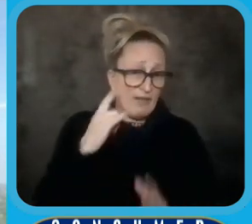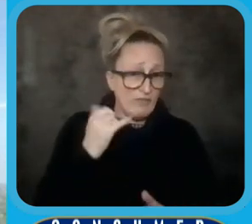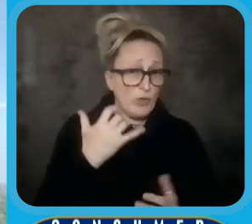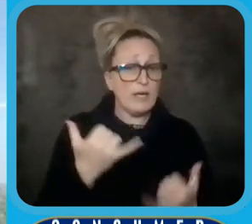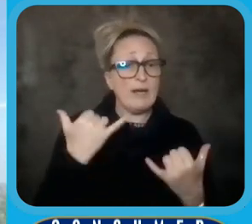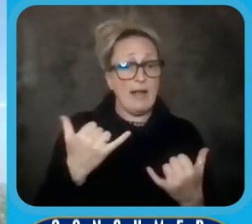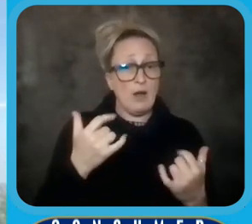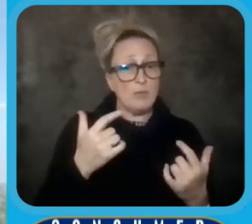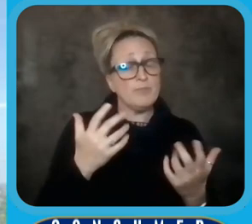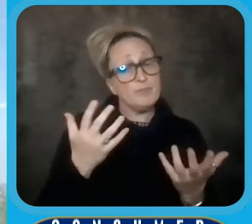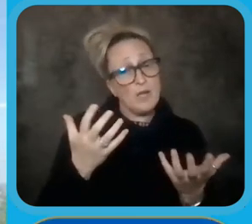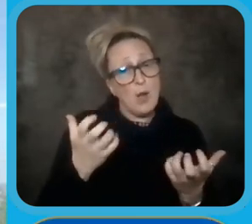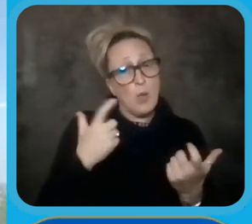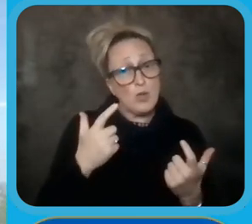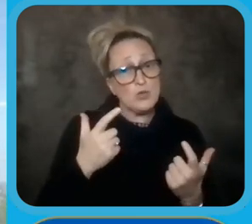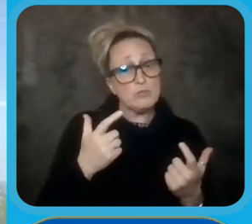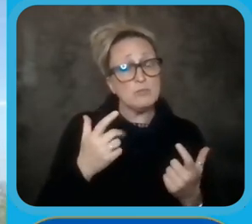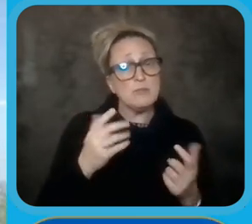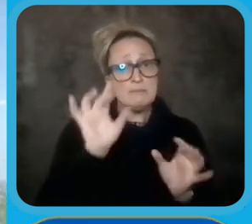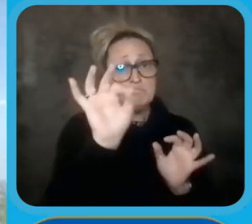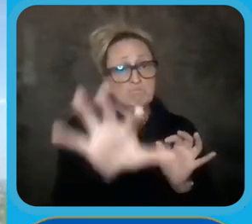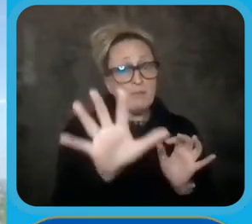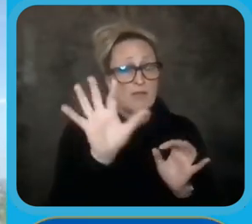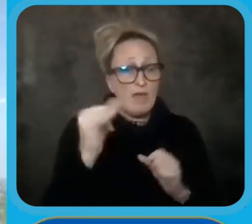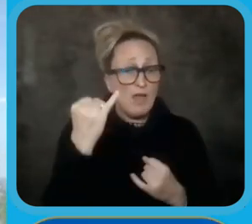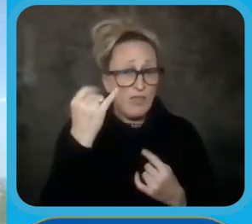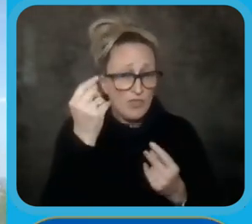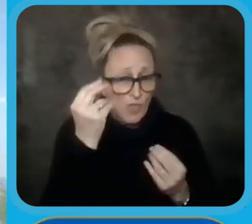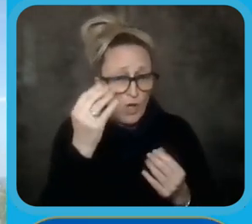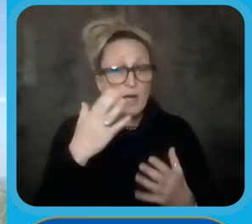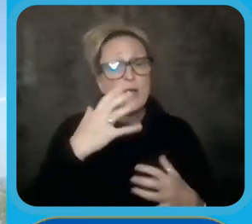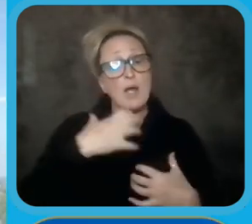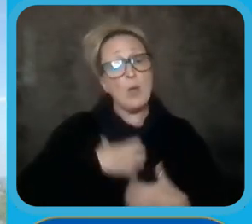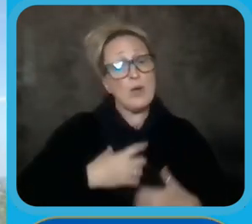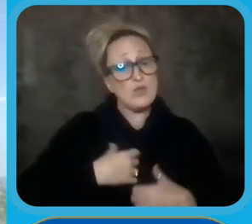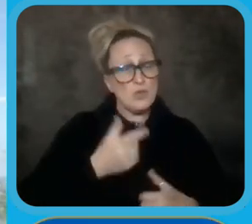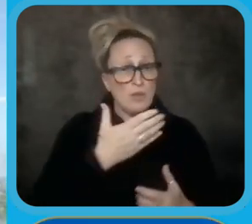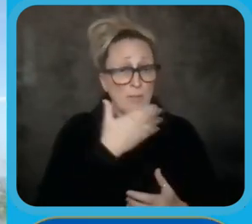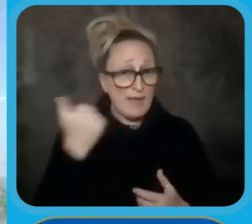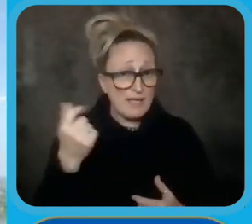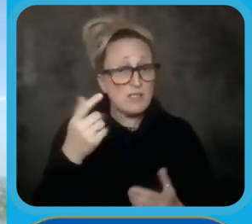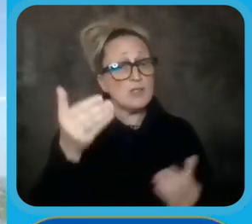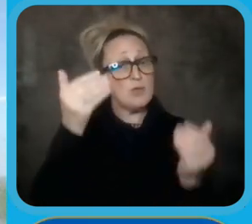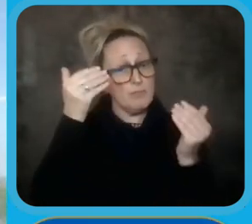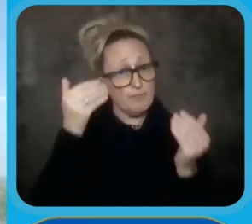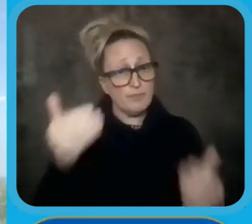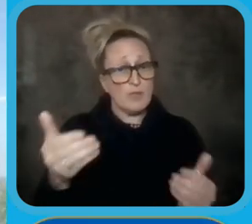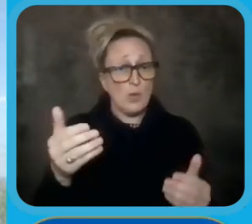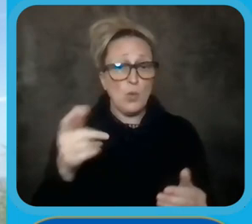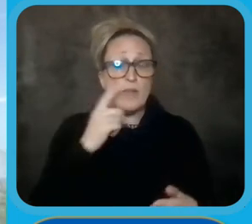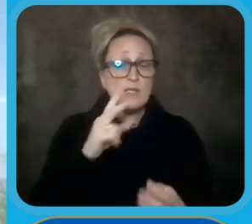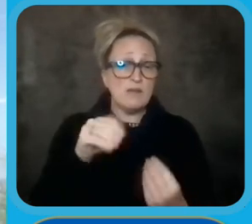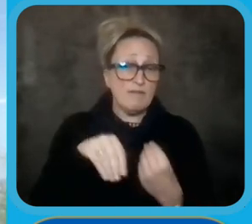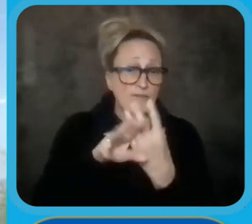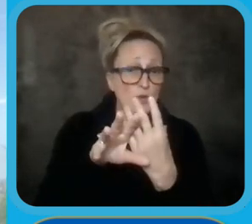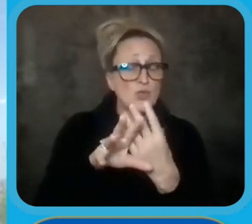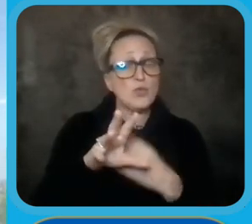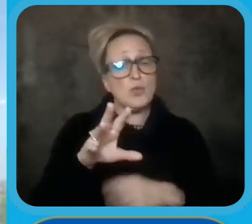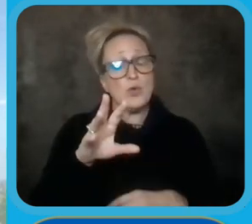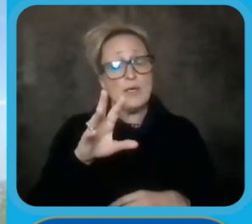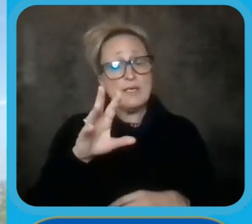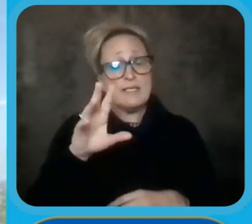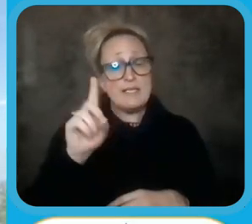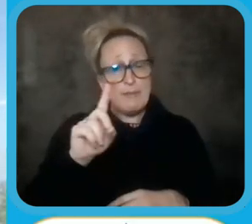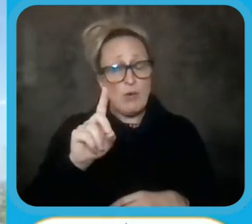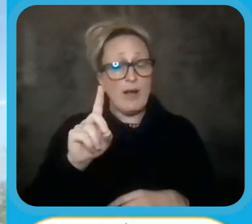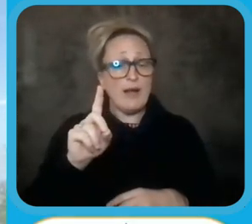to just leave you with that thought and wish you the best as you move forward with this virtual Democratic convention